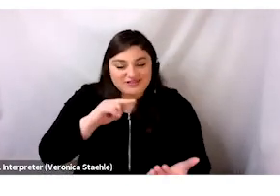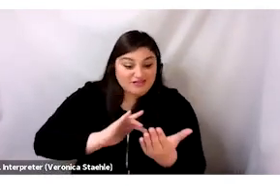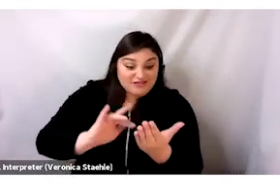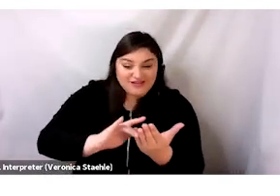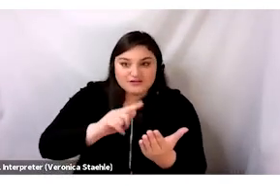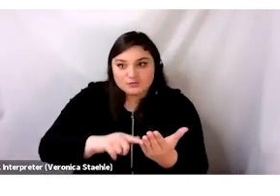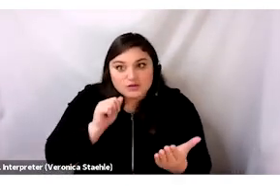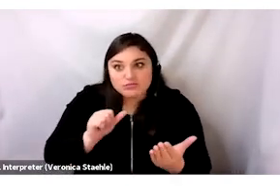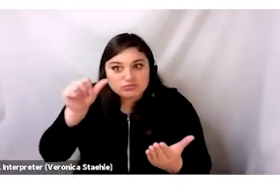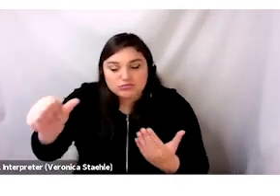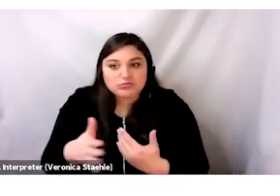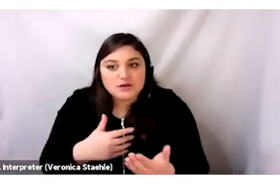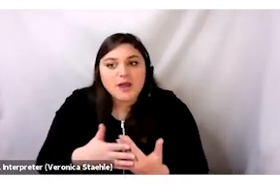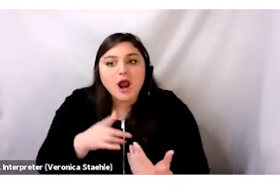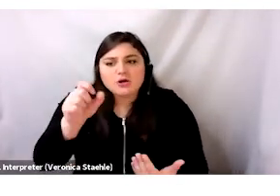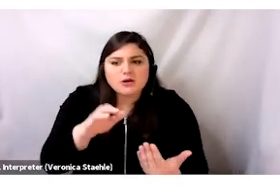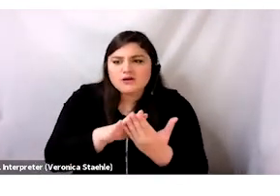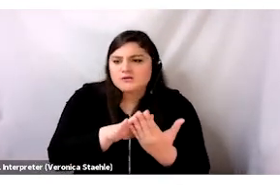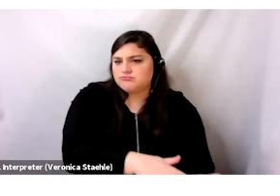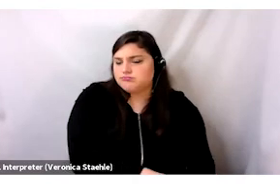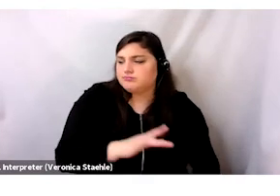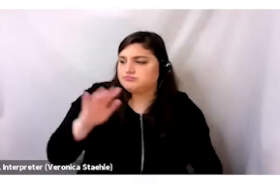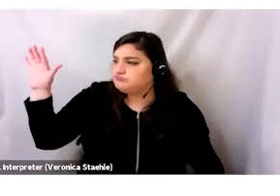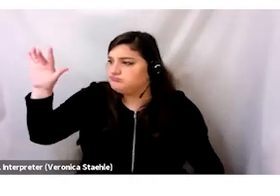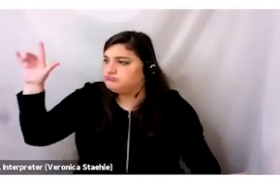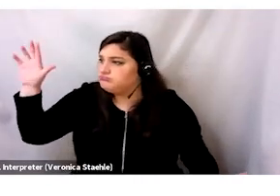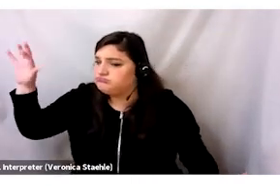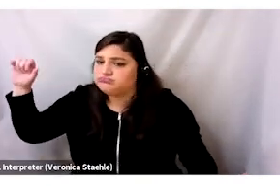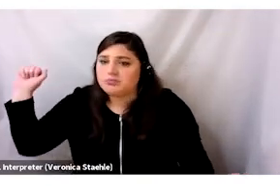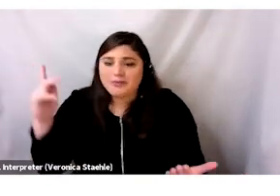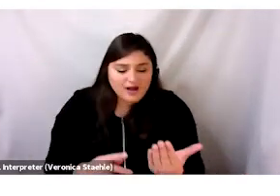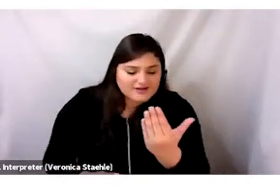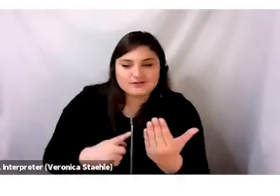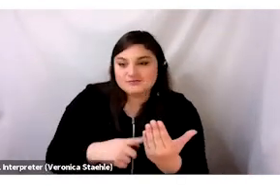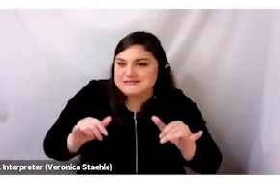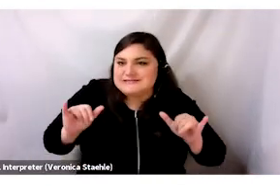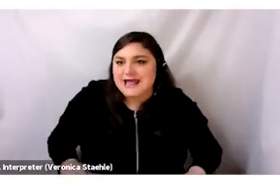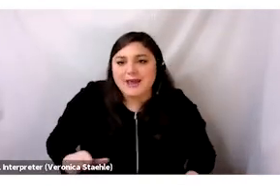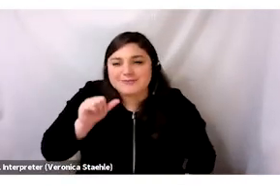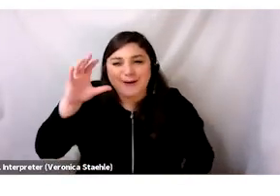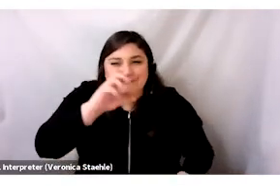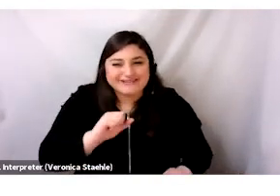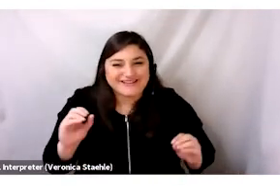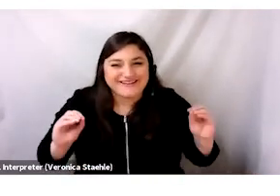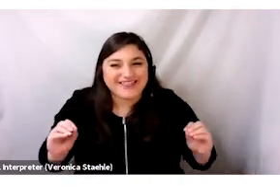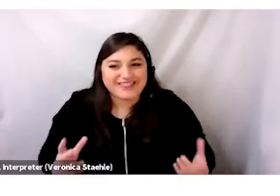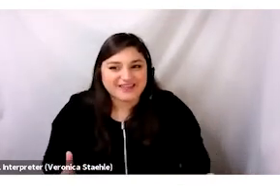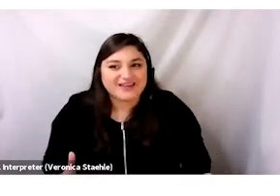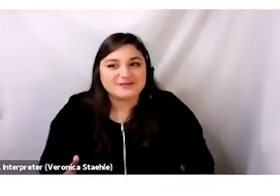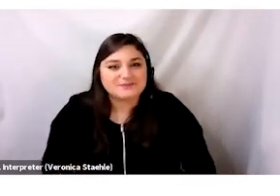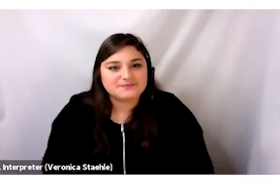The conversation keeps going on. Um, and yeah, it's about